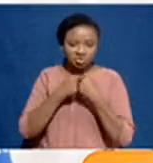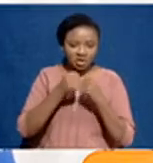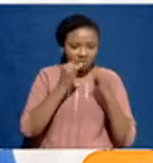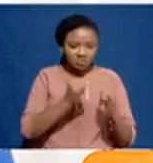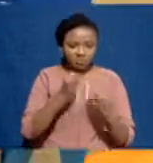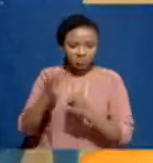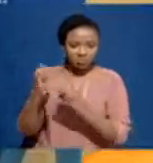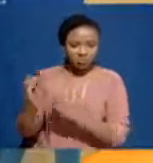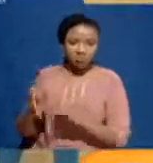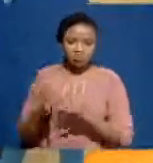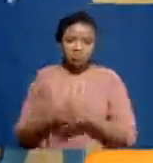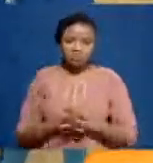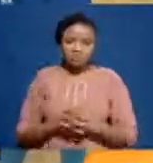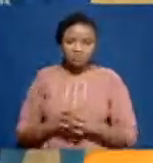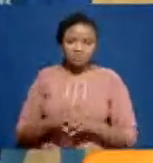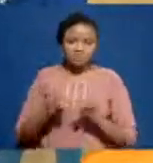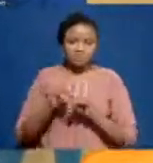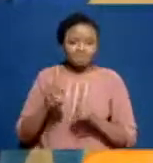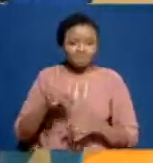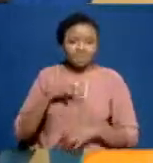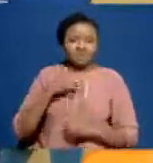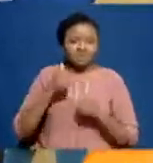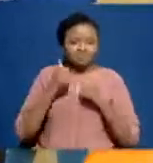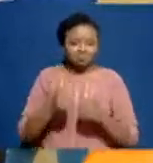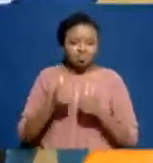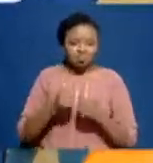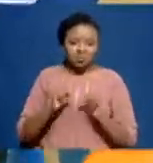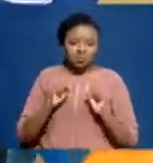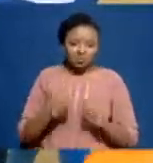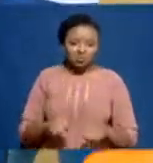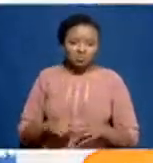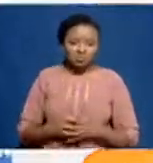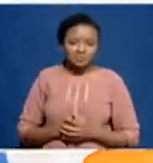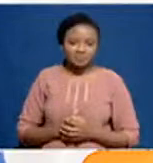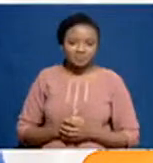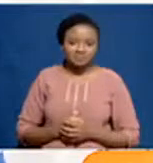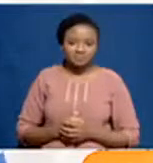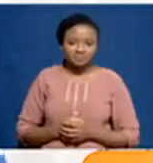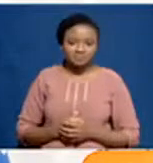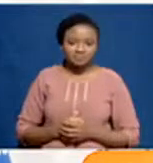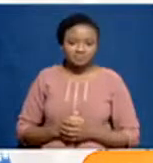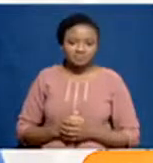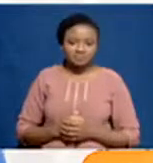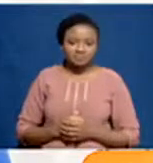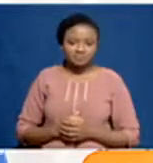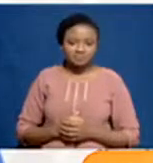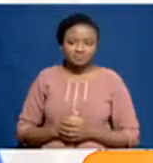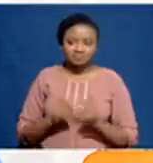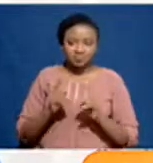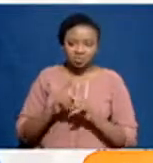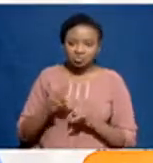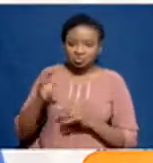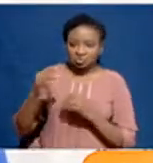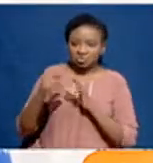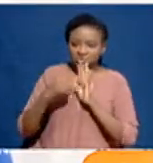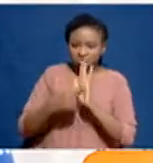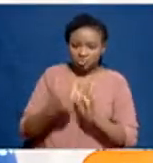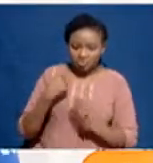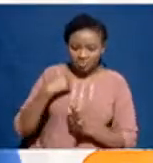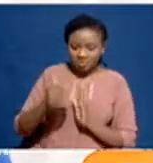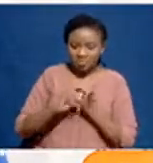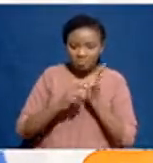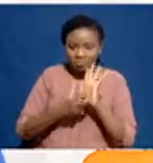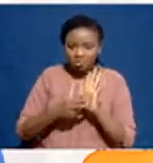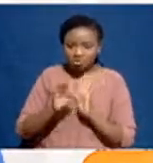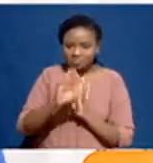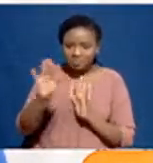na ikakuwa nzuri nikuje hapa Kenya. Juu president tumeongea, akanionyesha project yake, nikaona ni